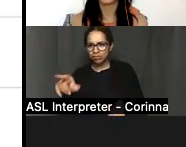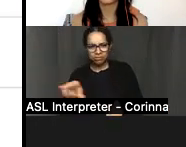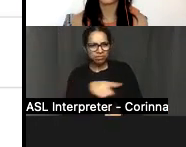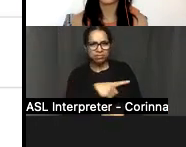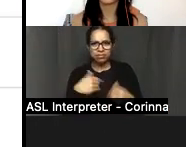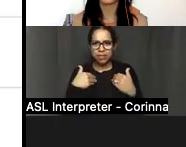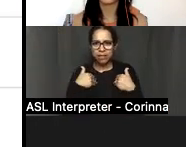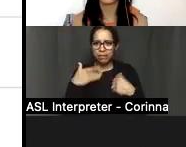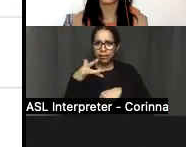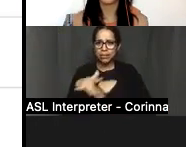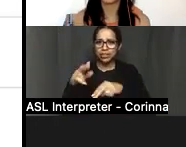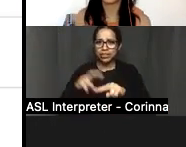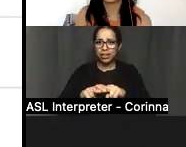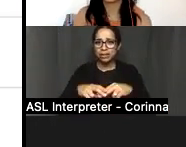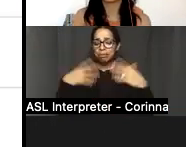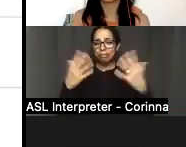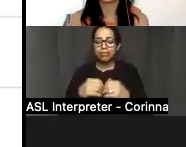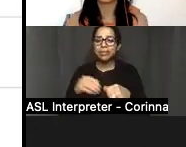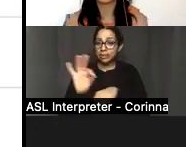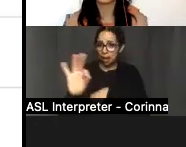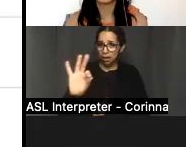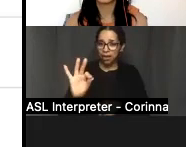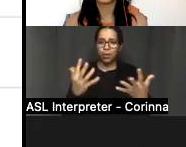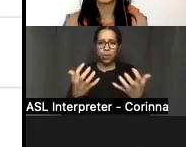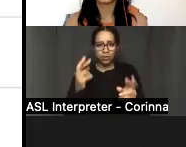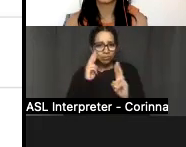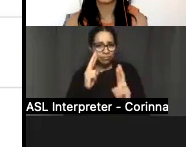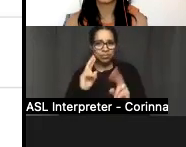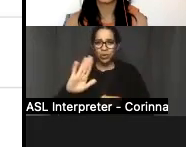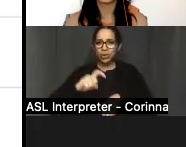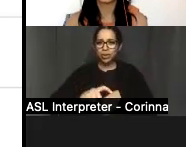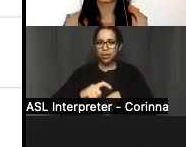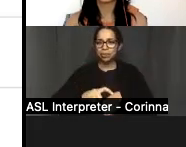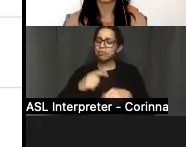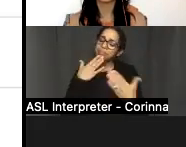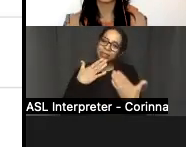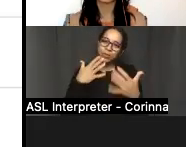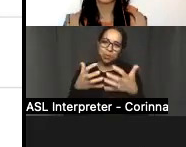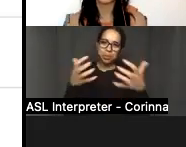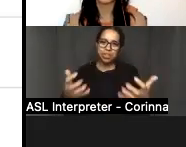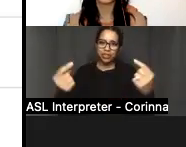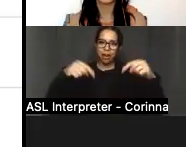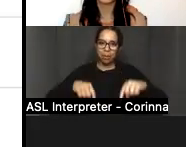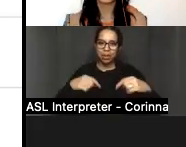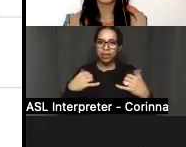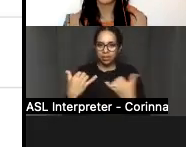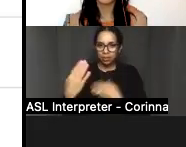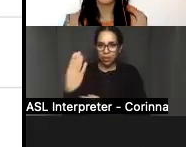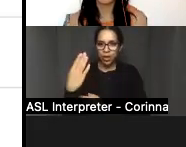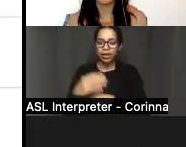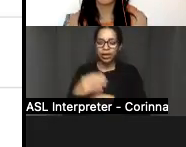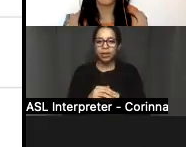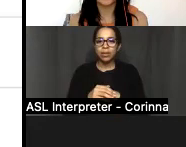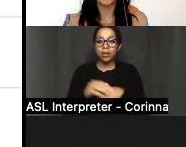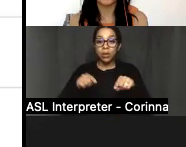Well, it's 9 o'clock and we want to be respectful of everyone's time. Thank you so much for being here this morning. As we